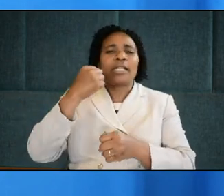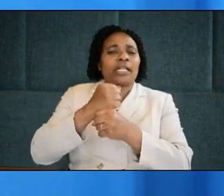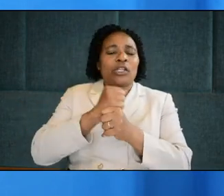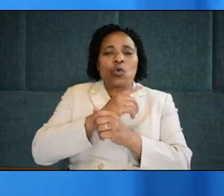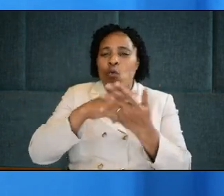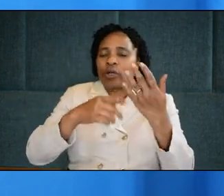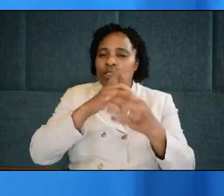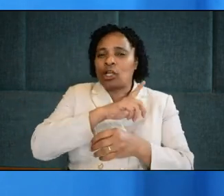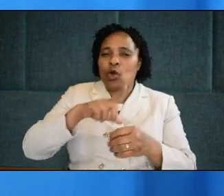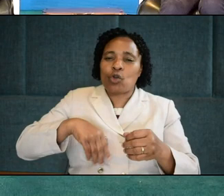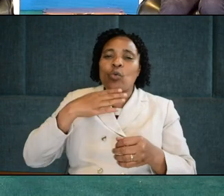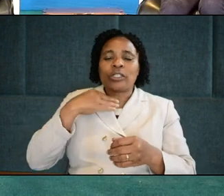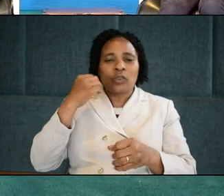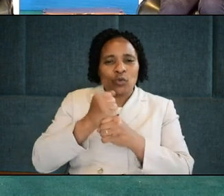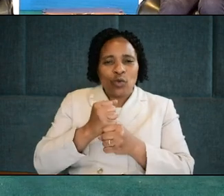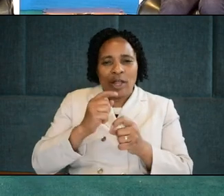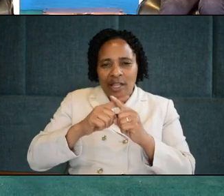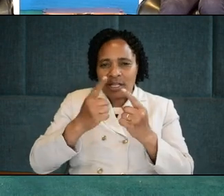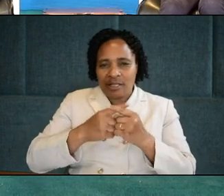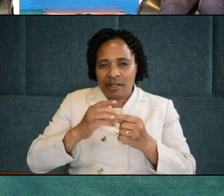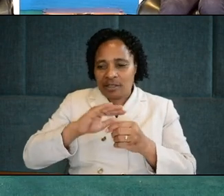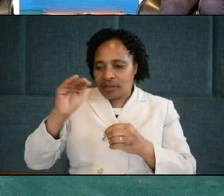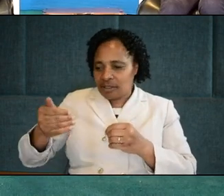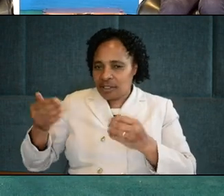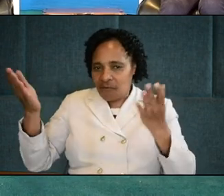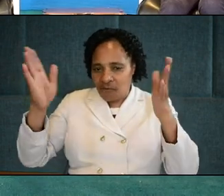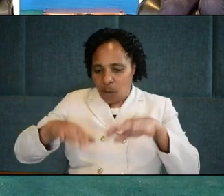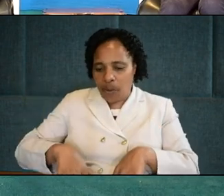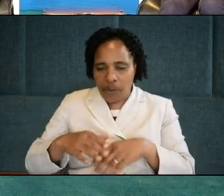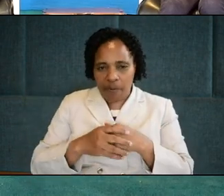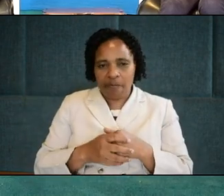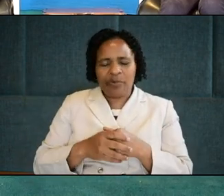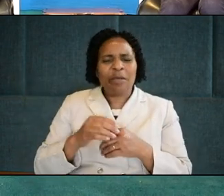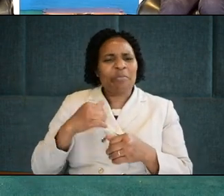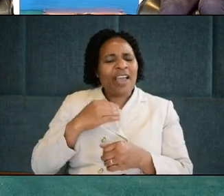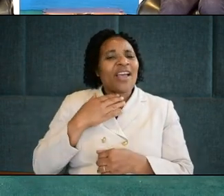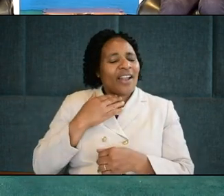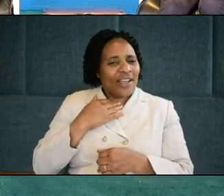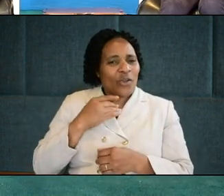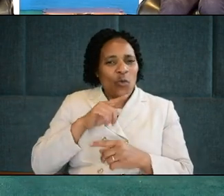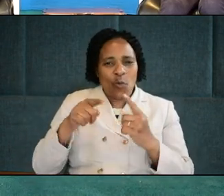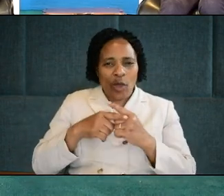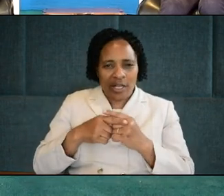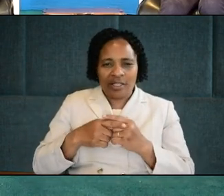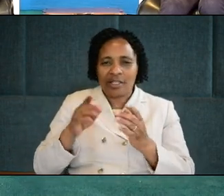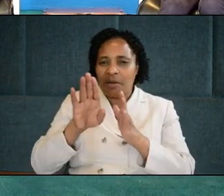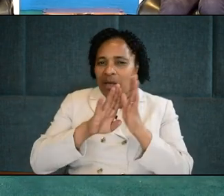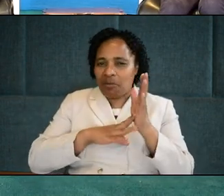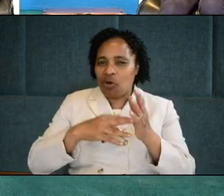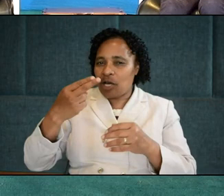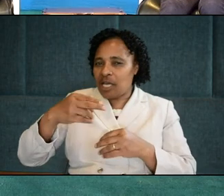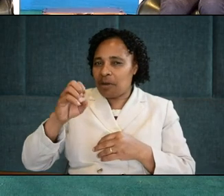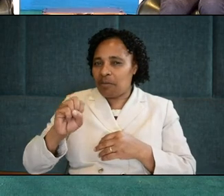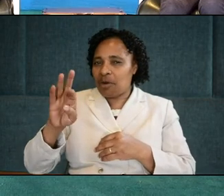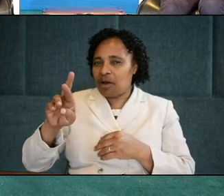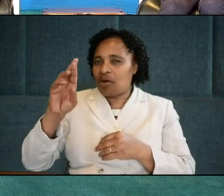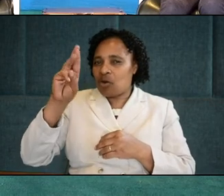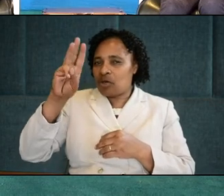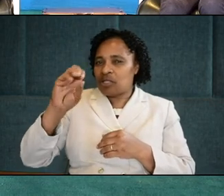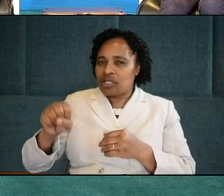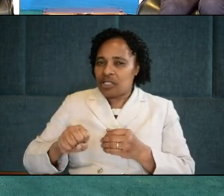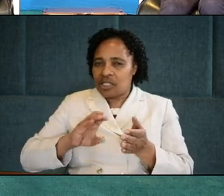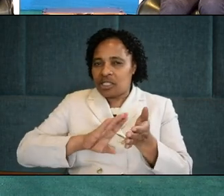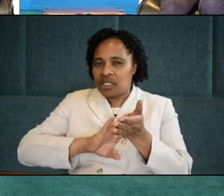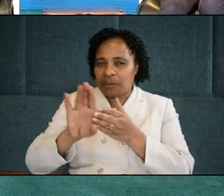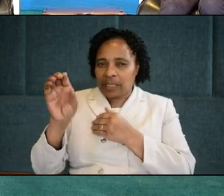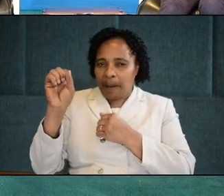theirs. Mm. Amen. I love it when the Bible says in Hebrews chapter 11, I believe it's verse 5, actually